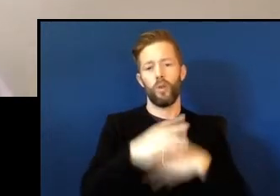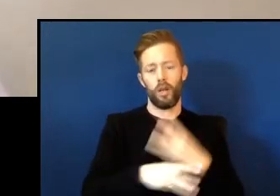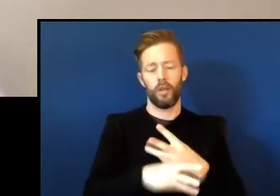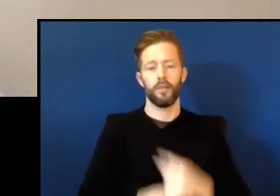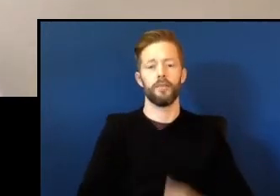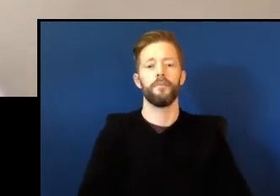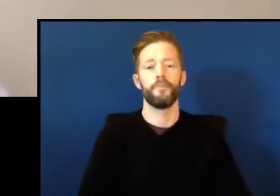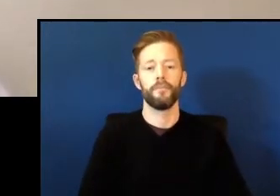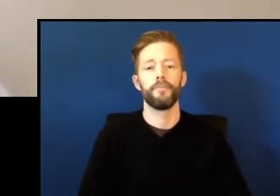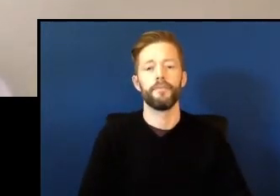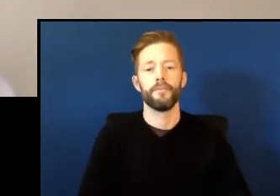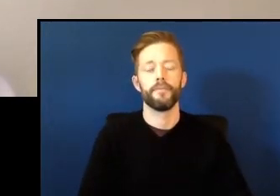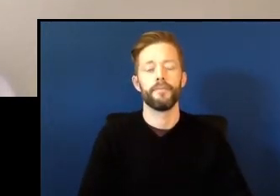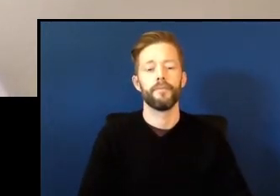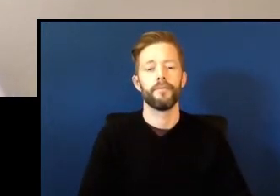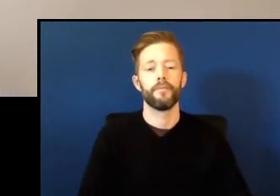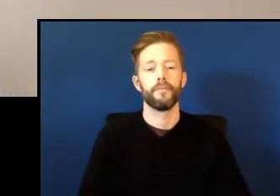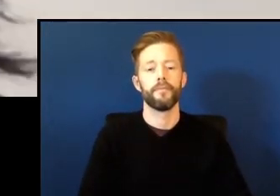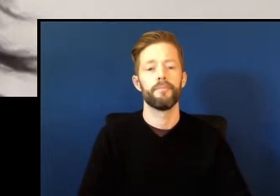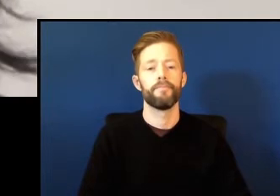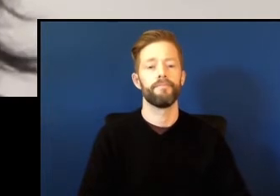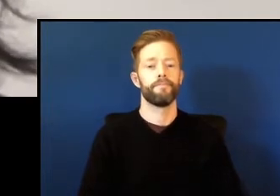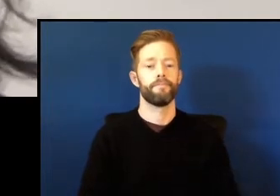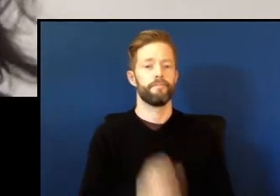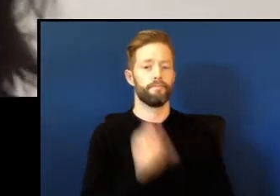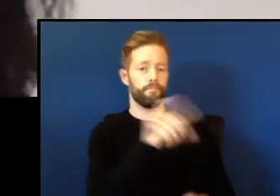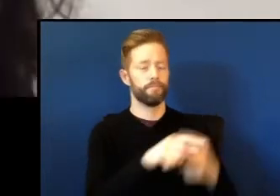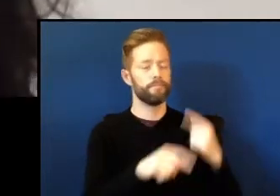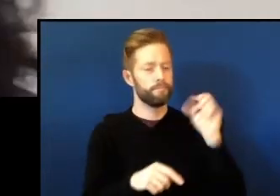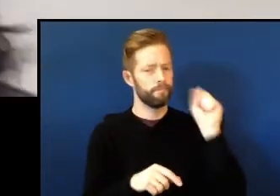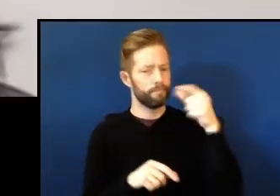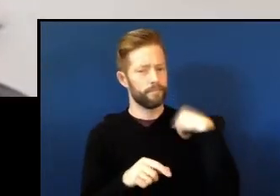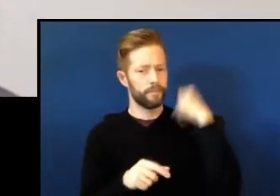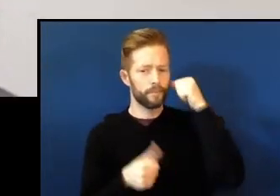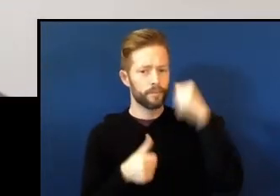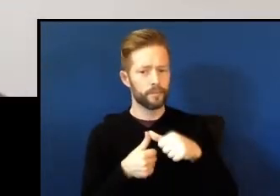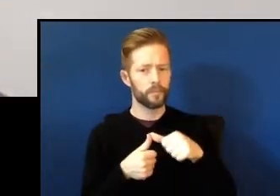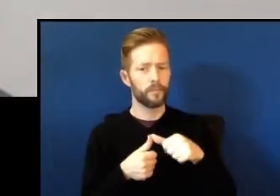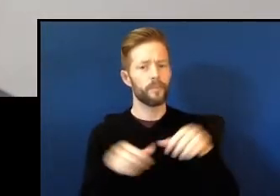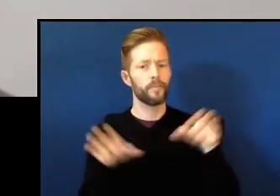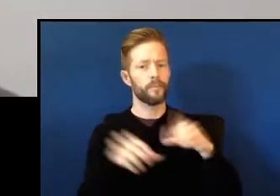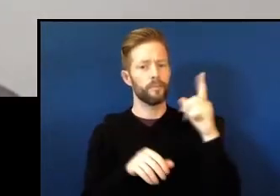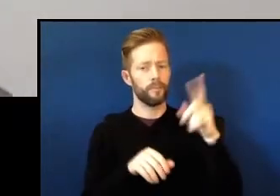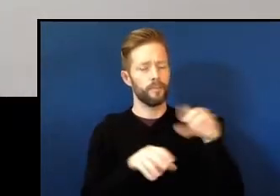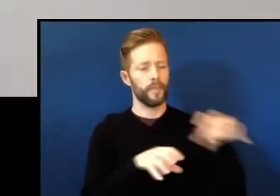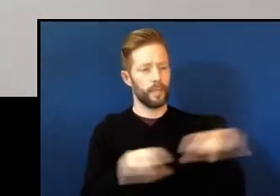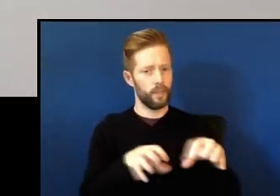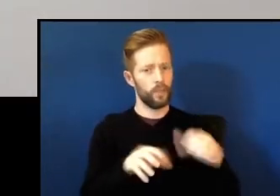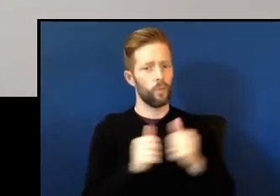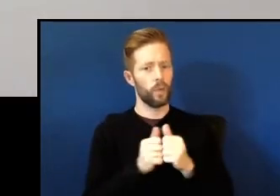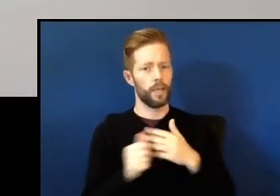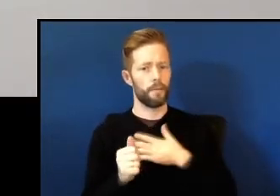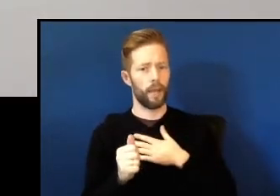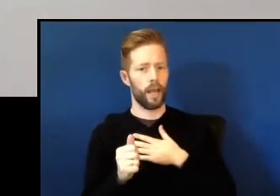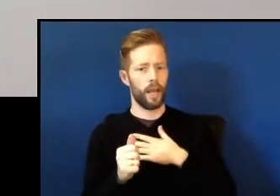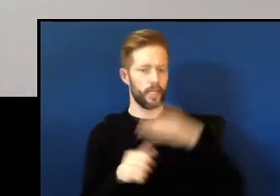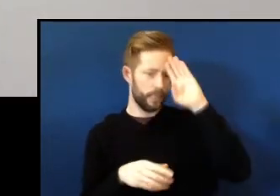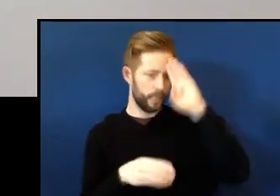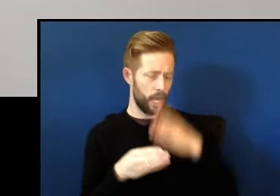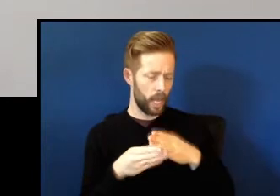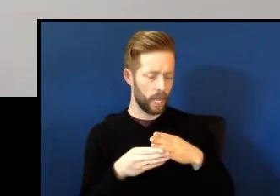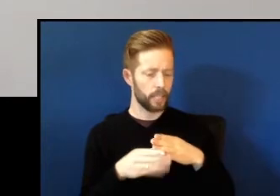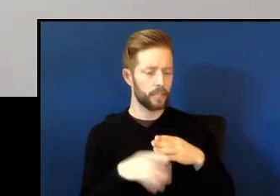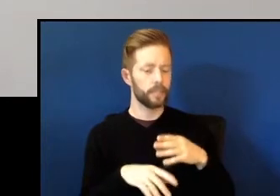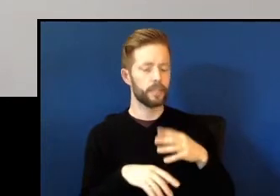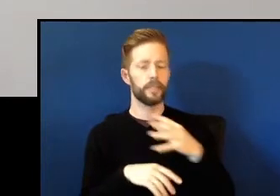world. Mm-hmm. Yeah, I remember doing an activity with my